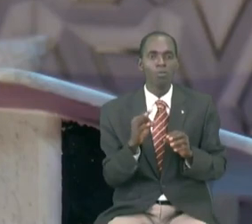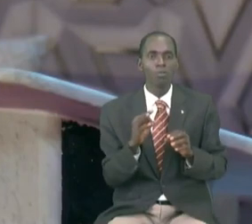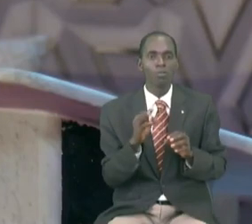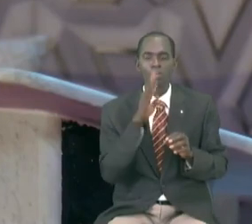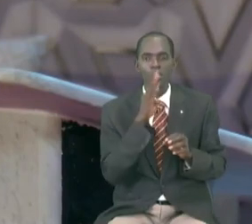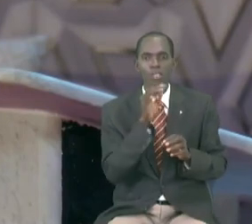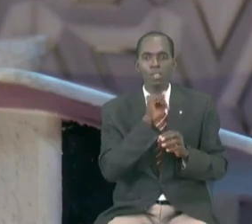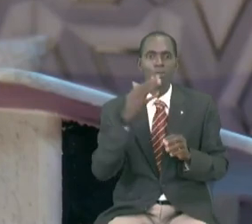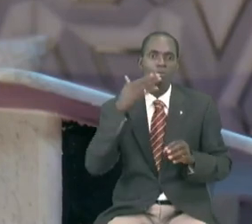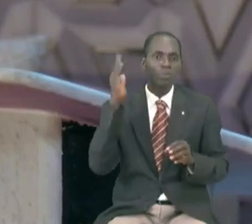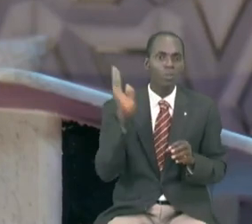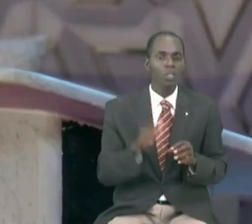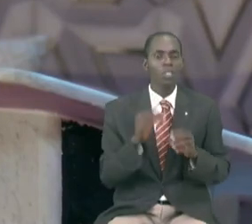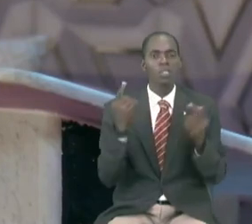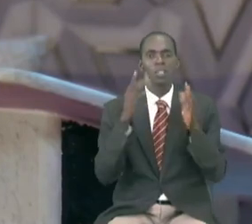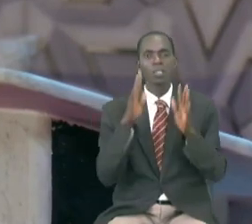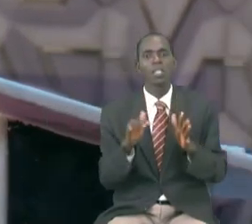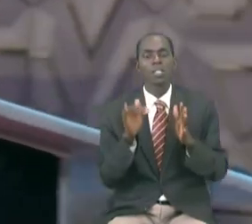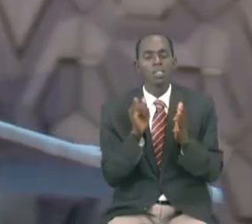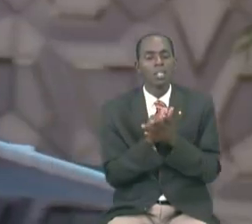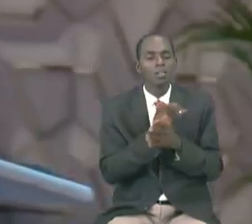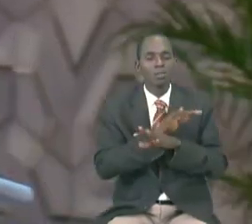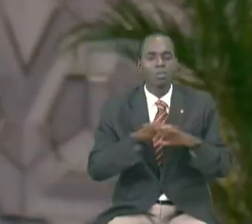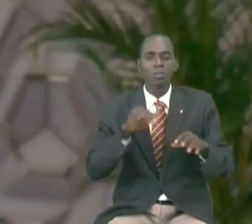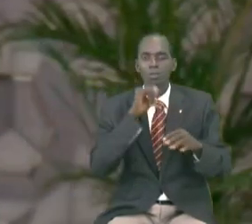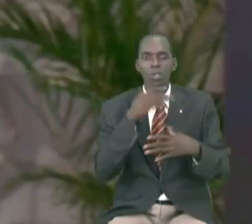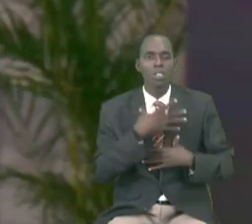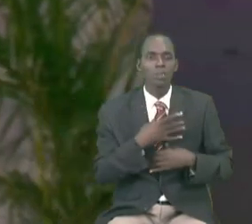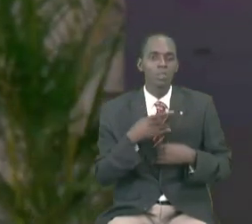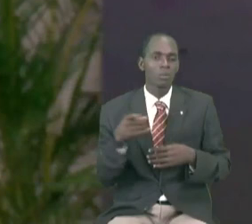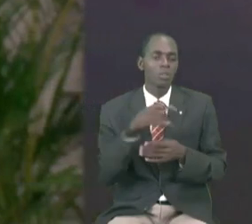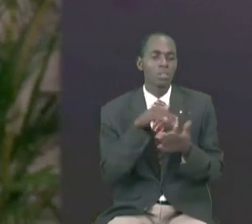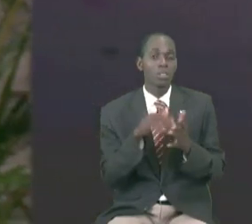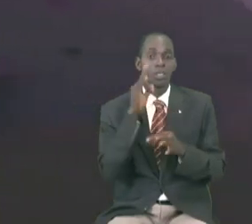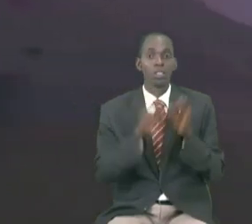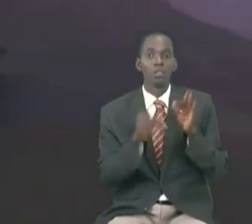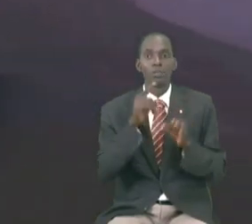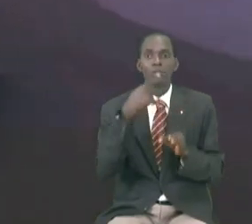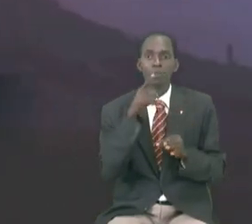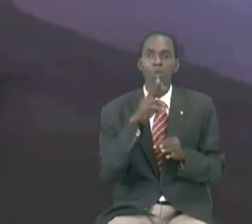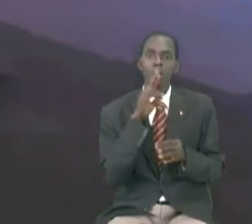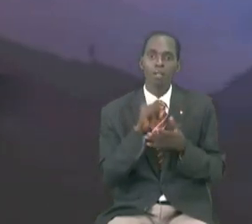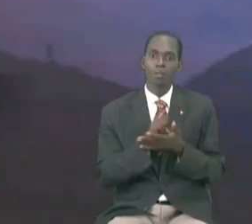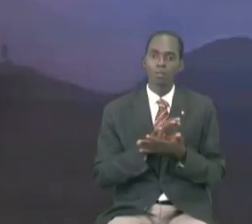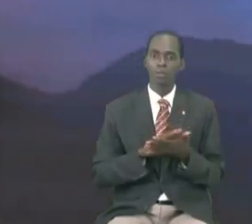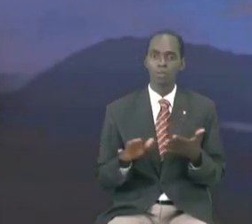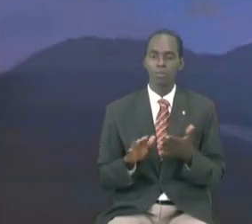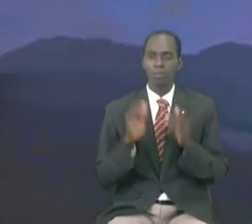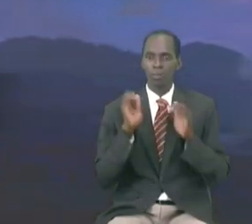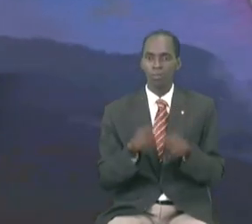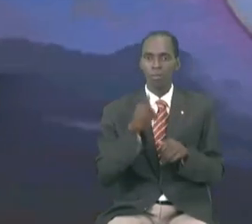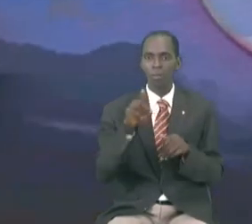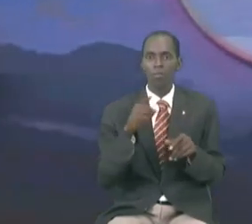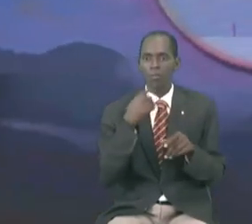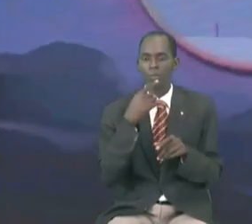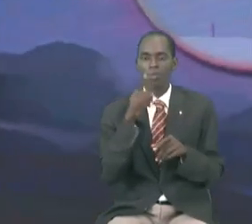Can you even say they are saved? A revival has broken out in another denomination, not in our denomination.